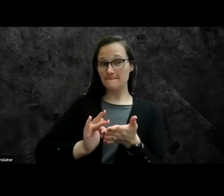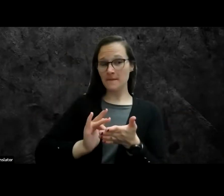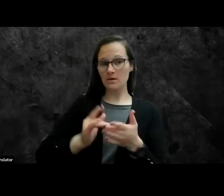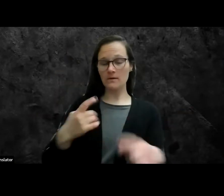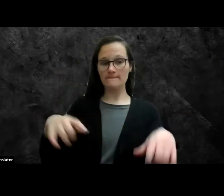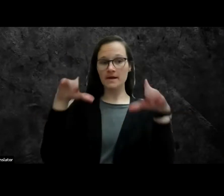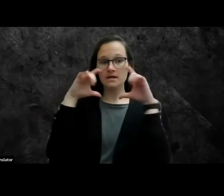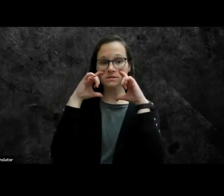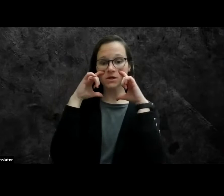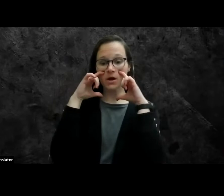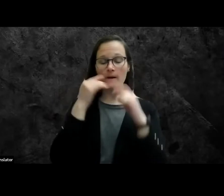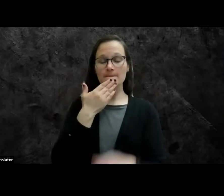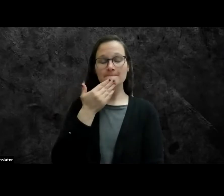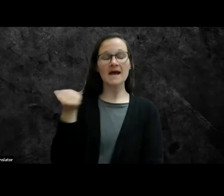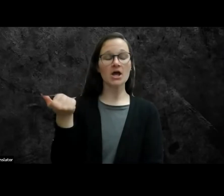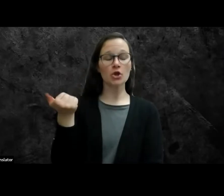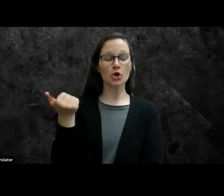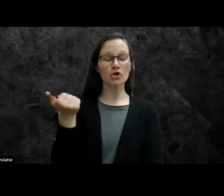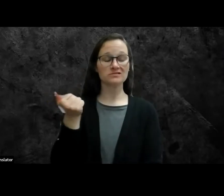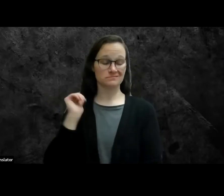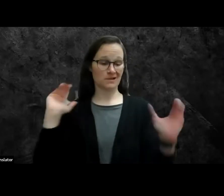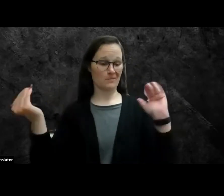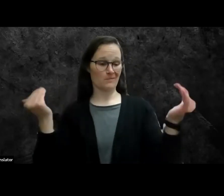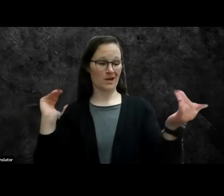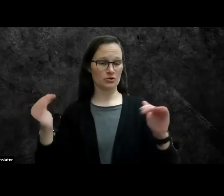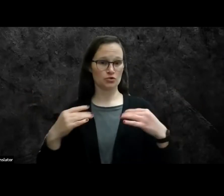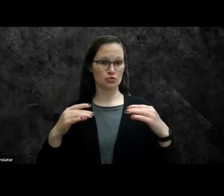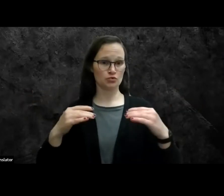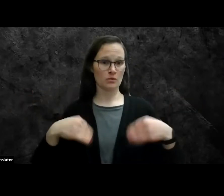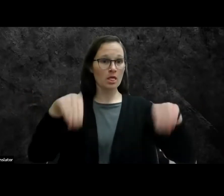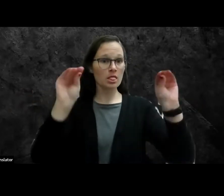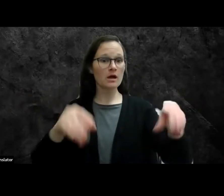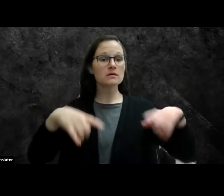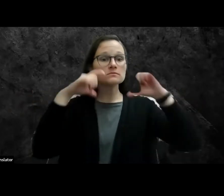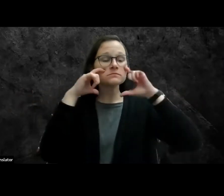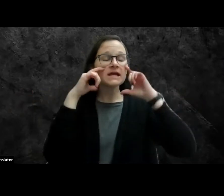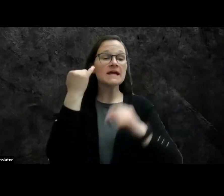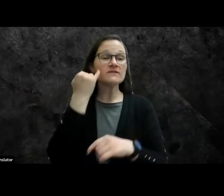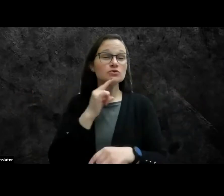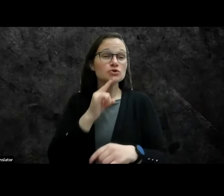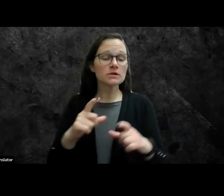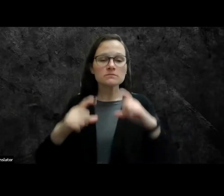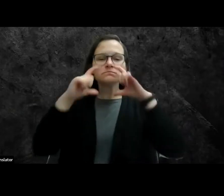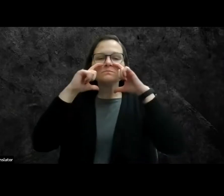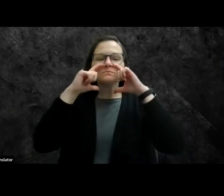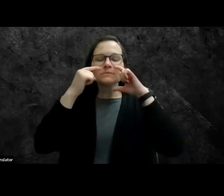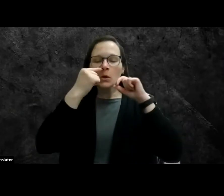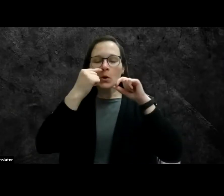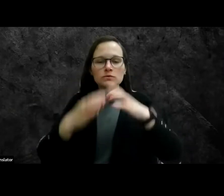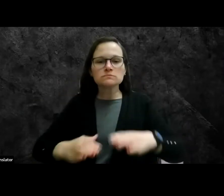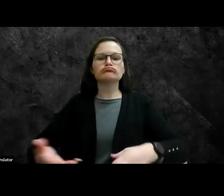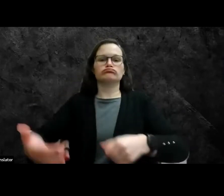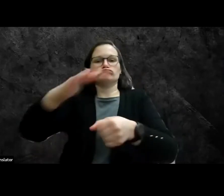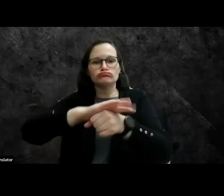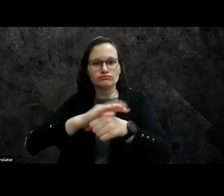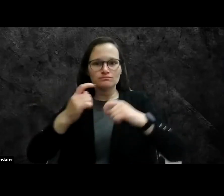better than cloth masks. However, if you double mask and make sure that your nose is covered at all times, and if you've got one of